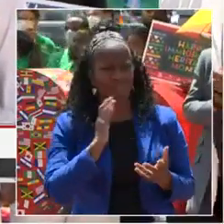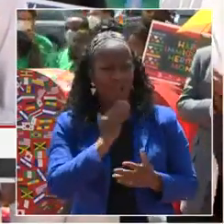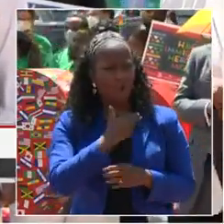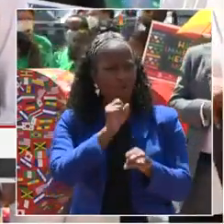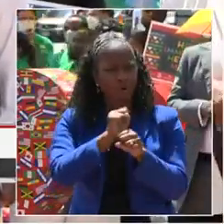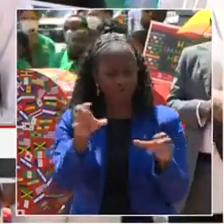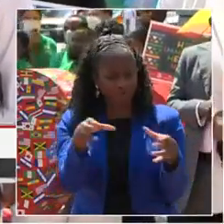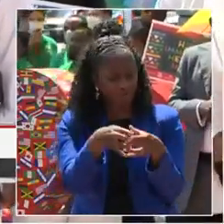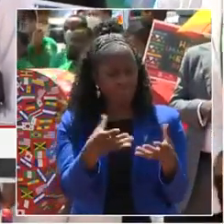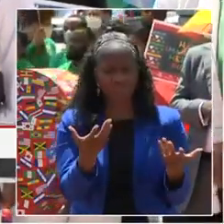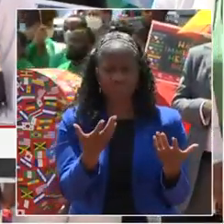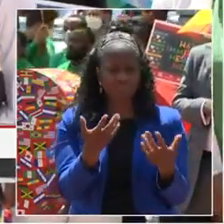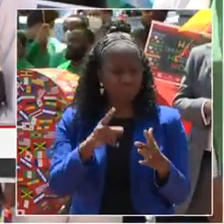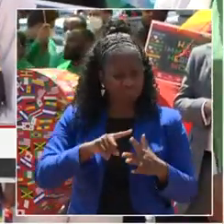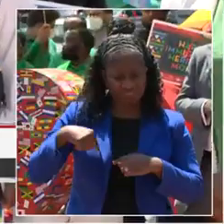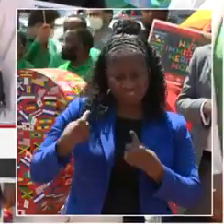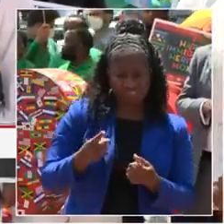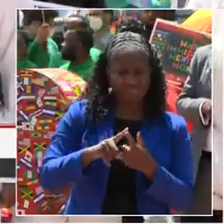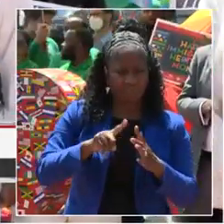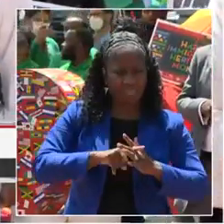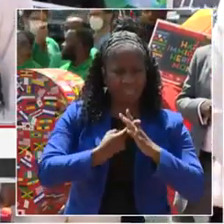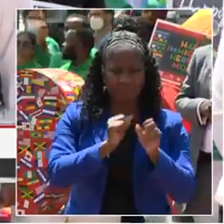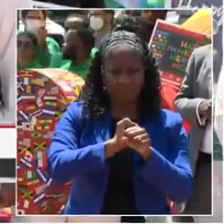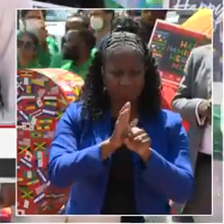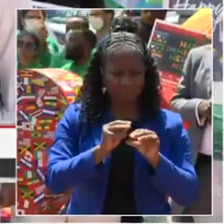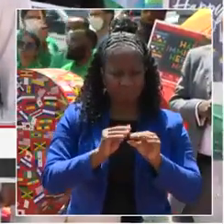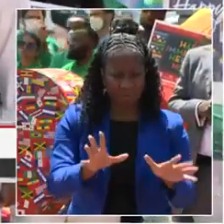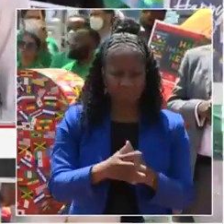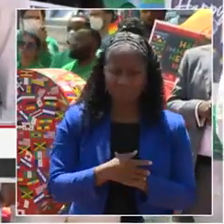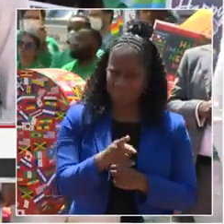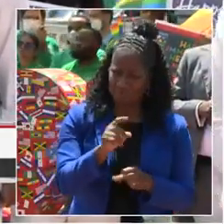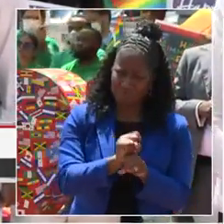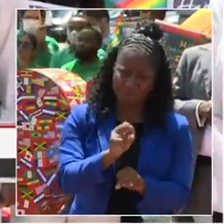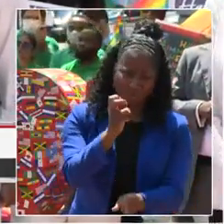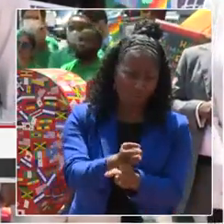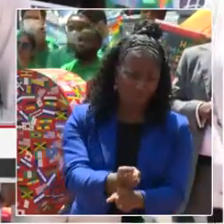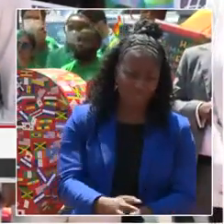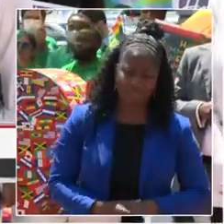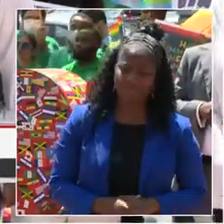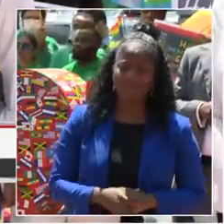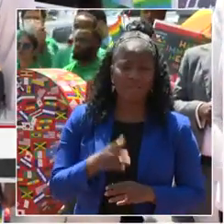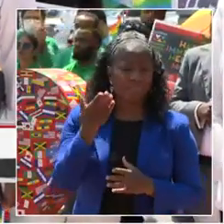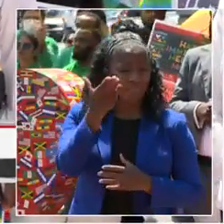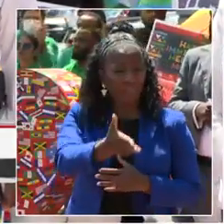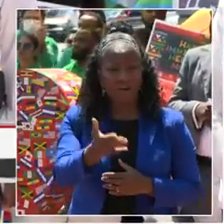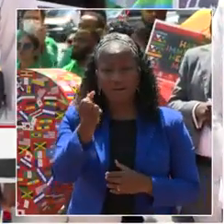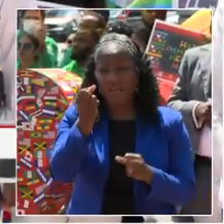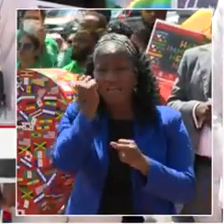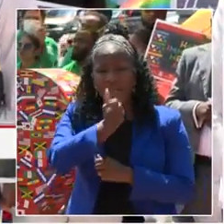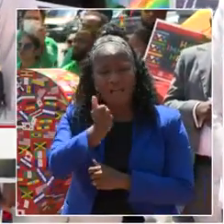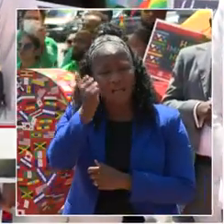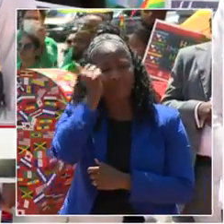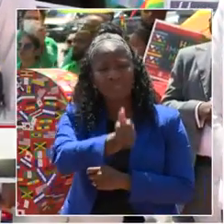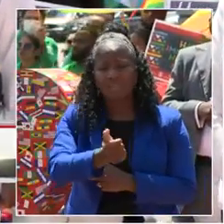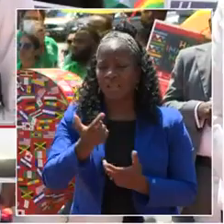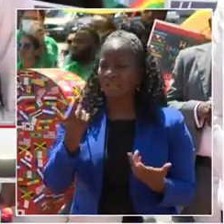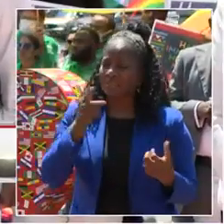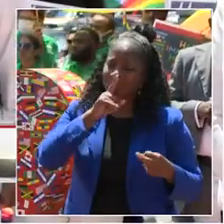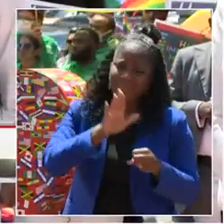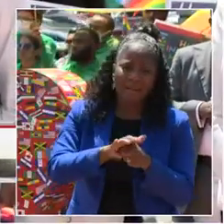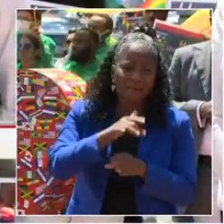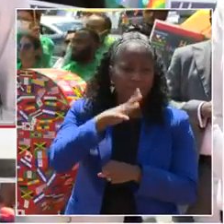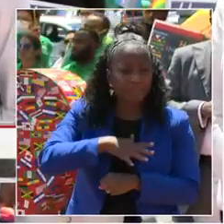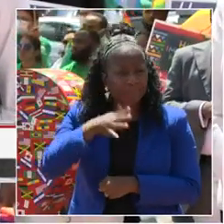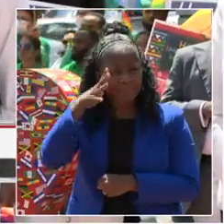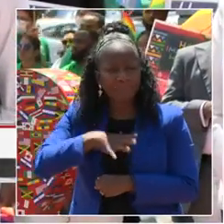course of really since the beginning of the pandemic has been working extremely hard. They're out there every day. They are dedicated men and women. We're the